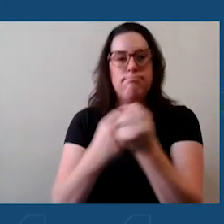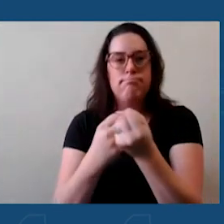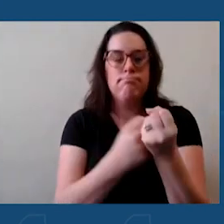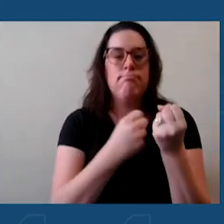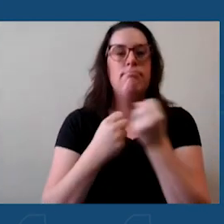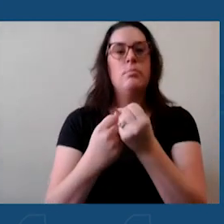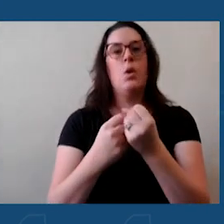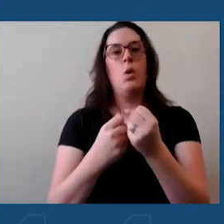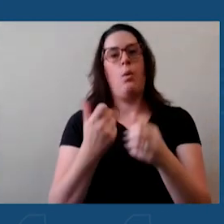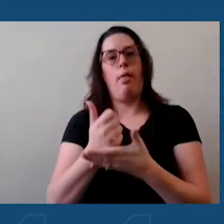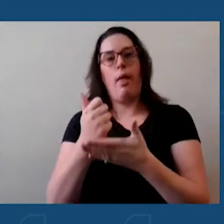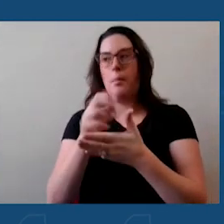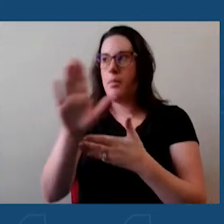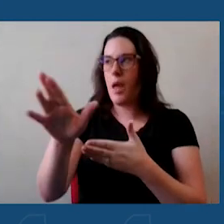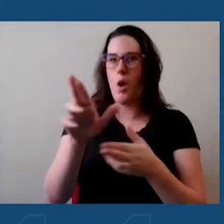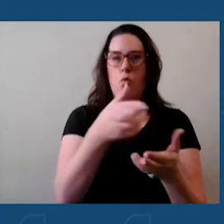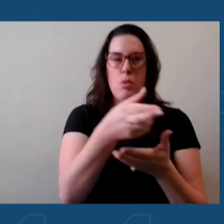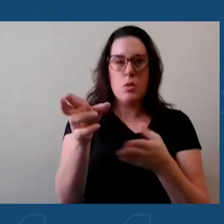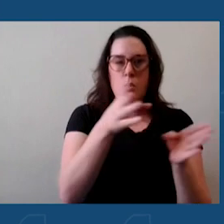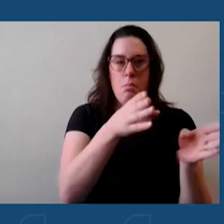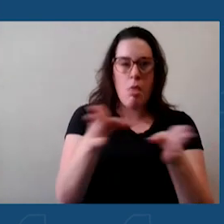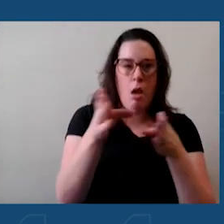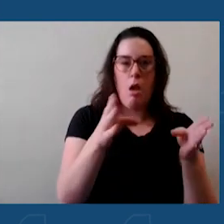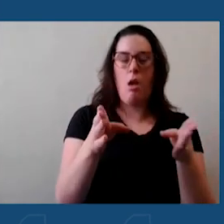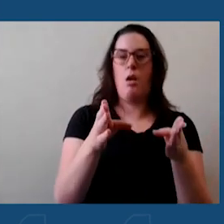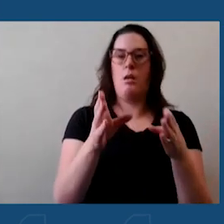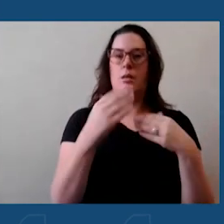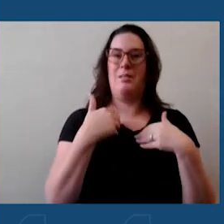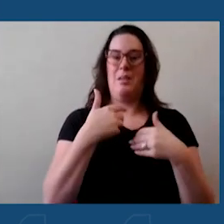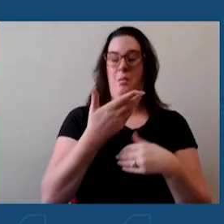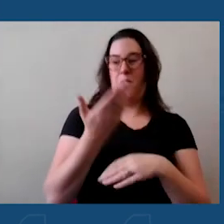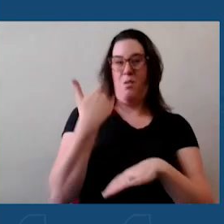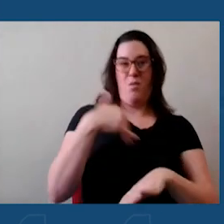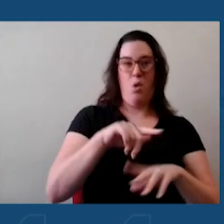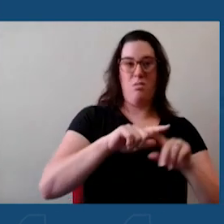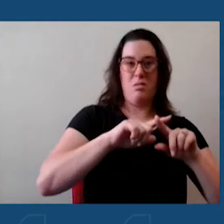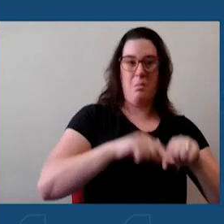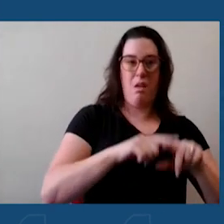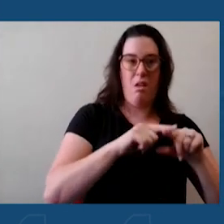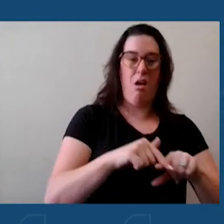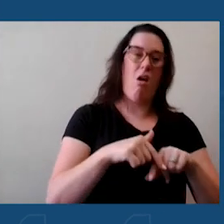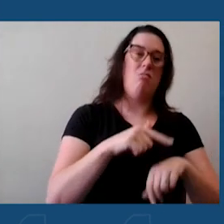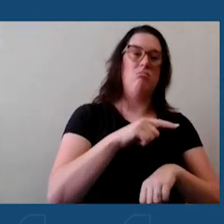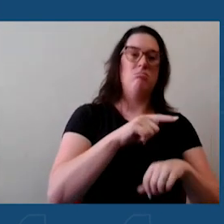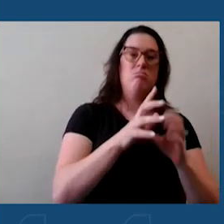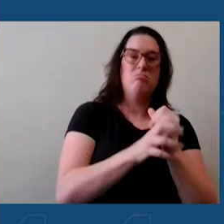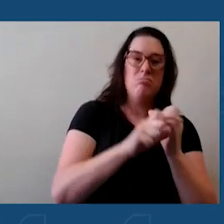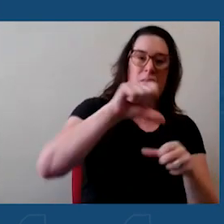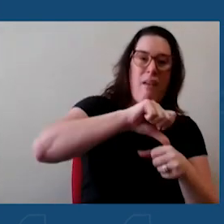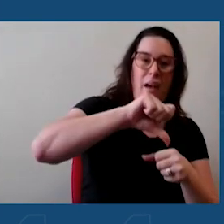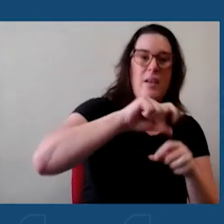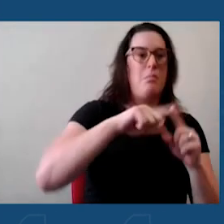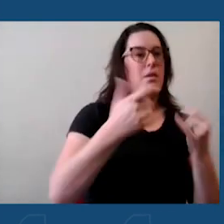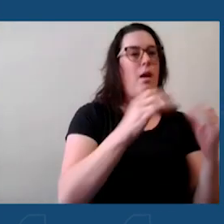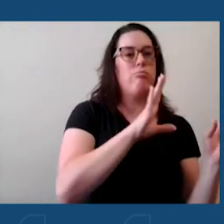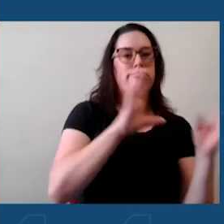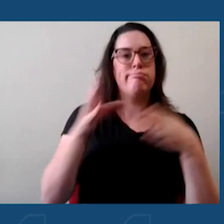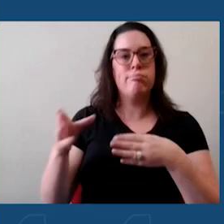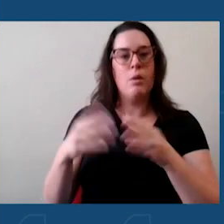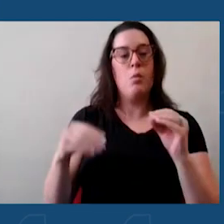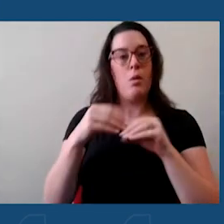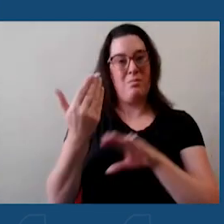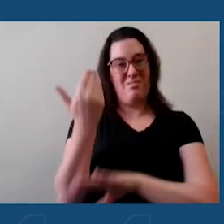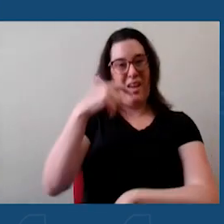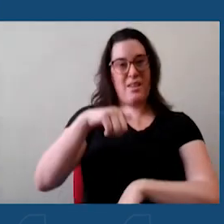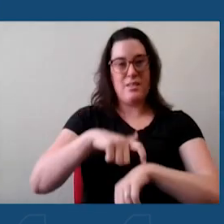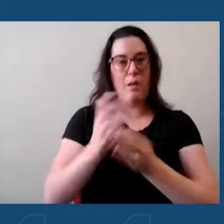integrated resource plan and shift to less fossil-dependent grids as well, because as happened last time when ships couldn't get through, they